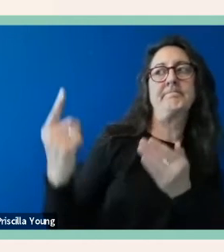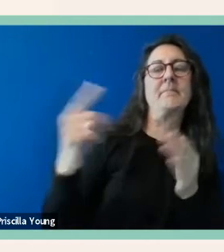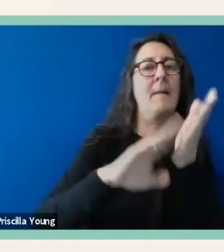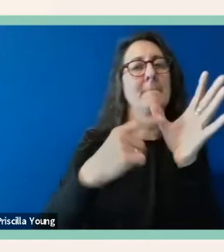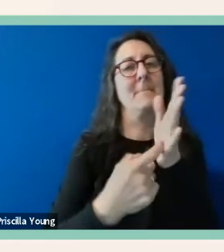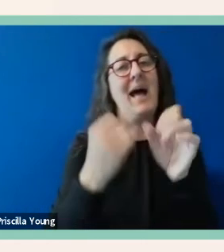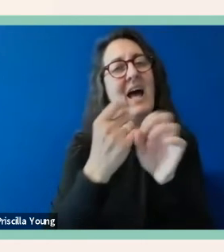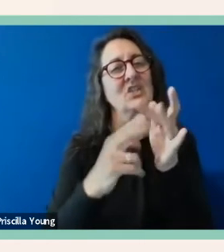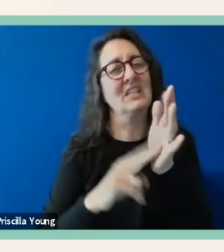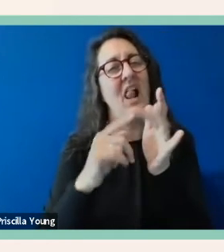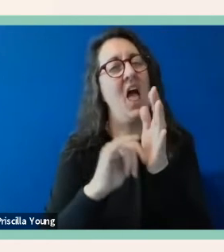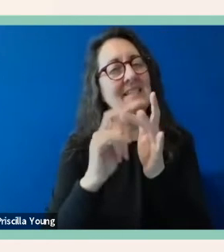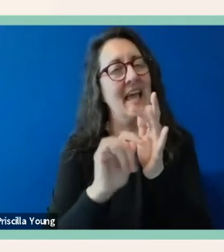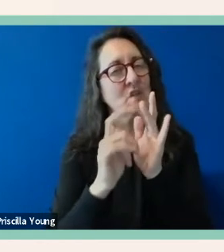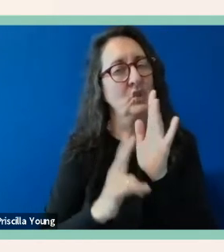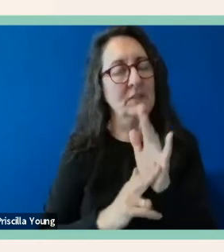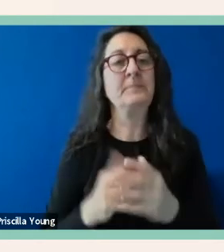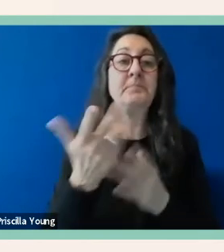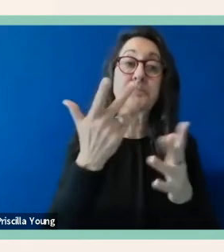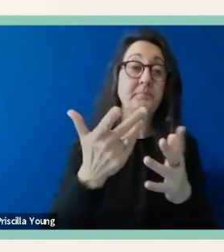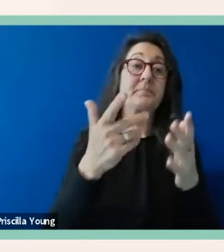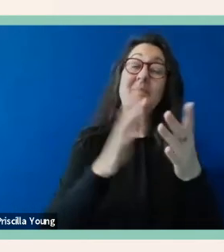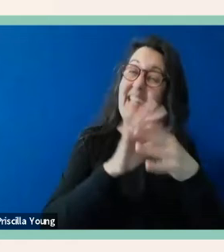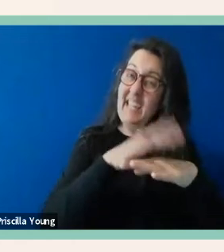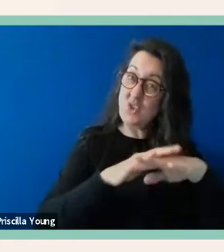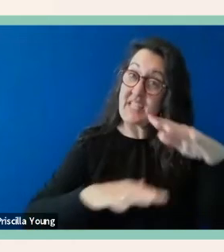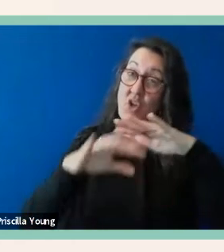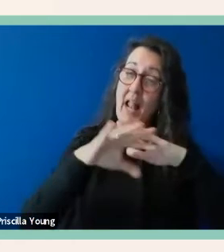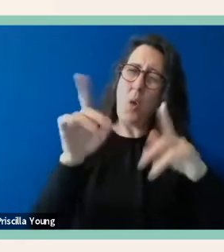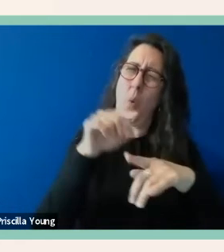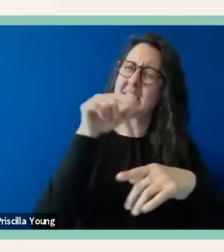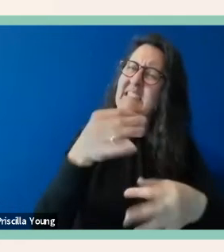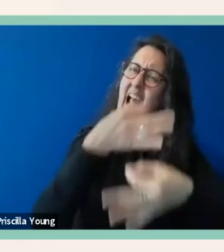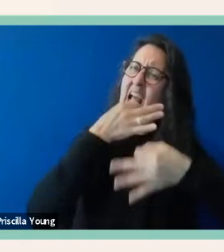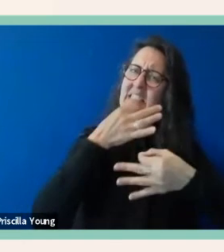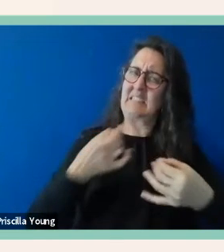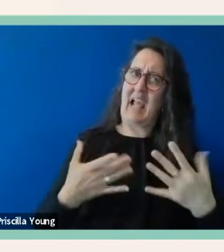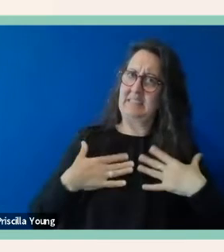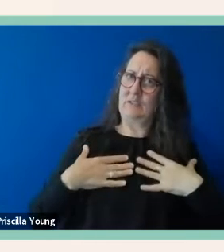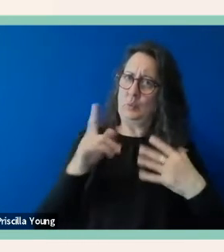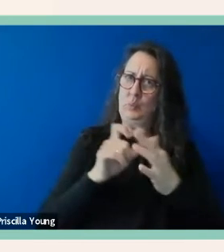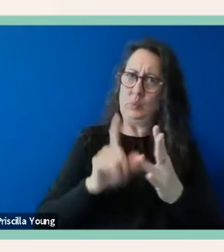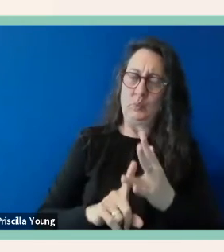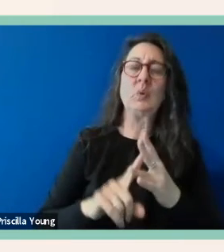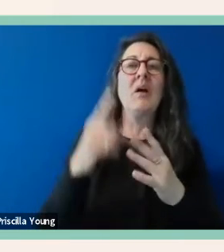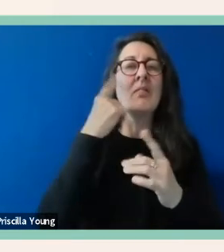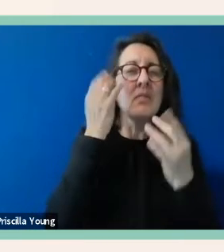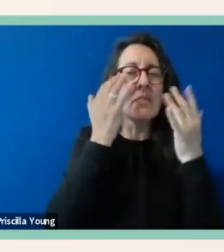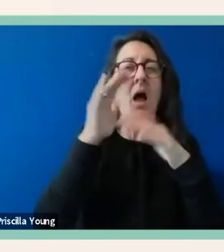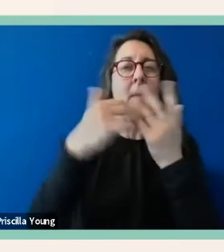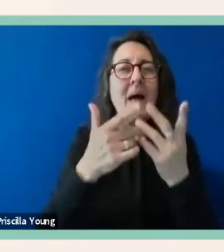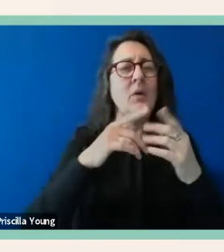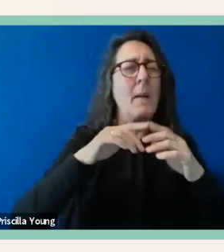So what intersectionality is asking us to do is to think about the multiple impacts